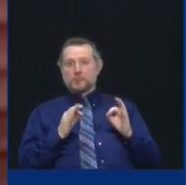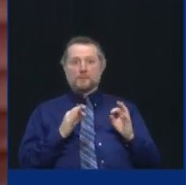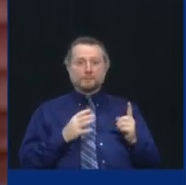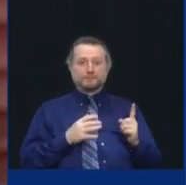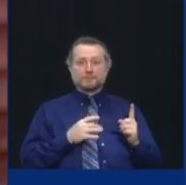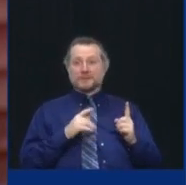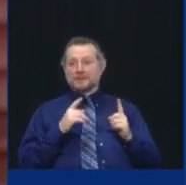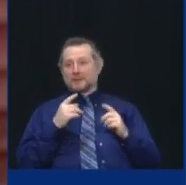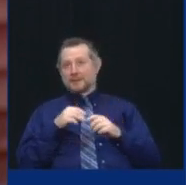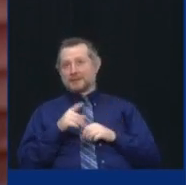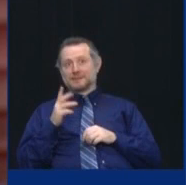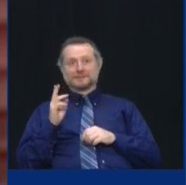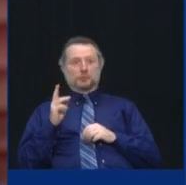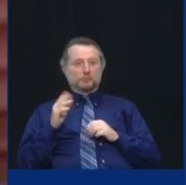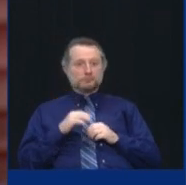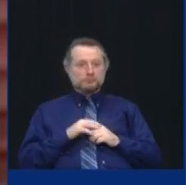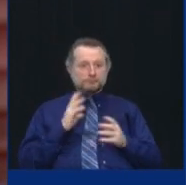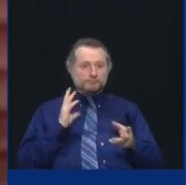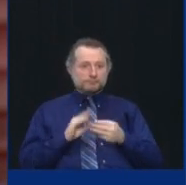history.